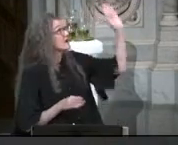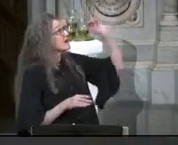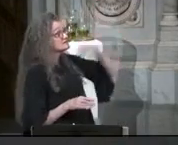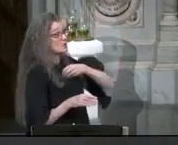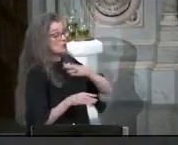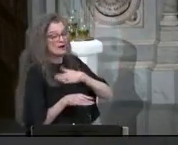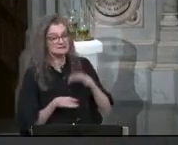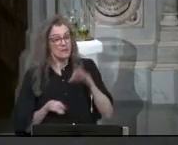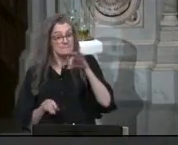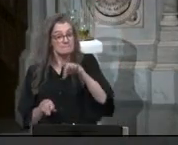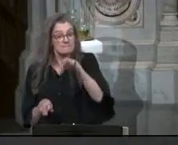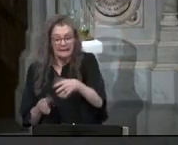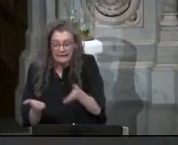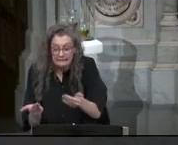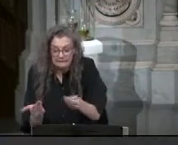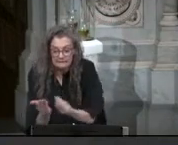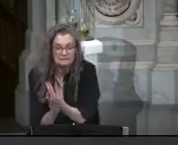grace.